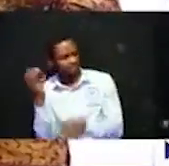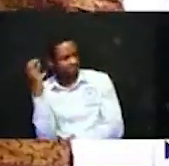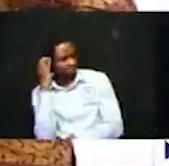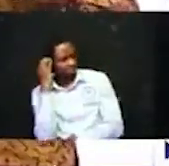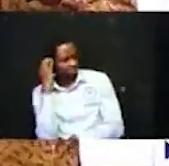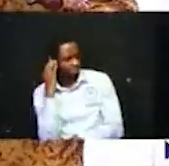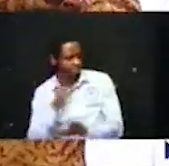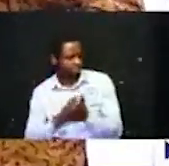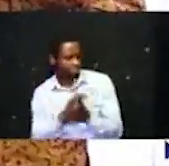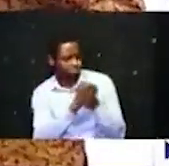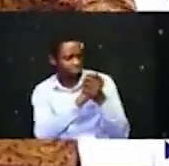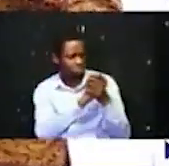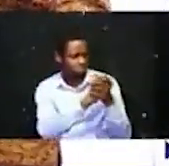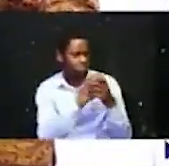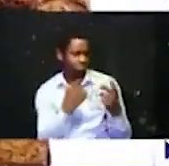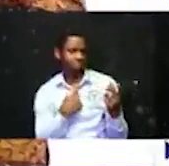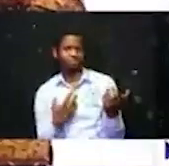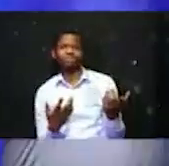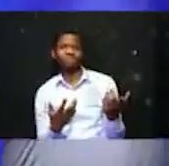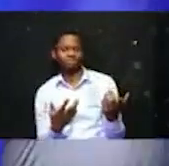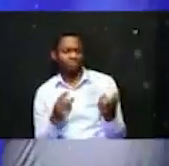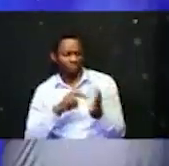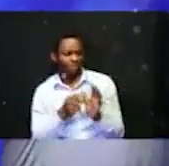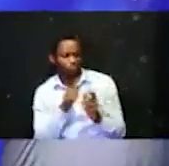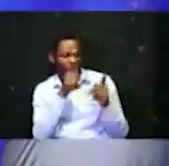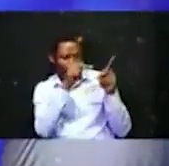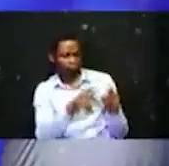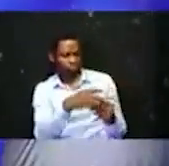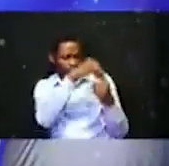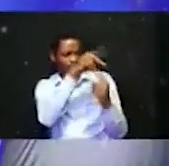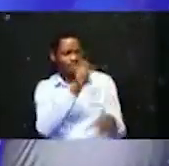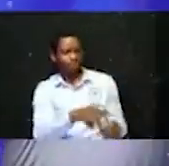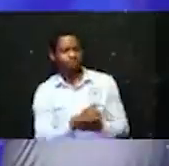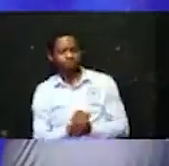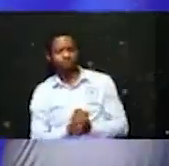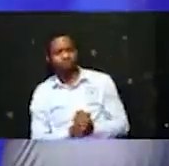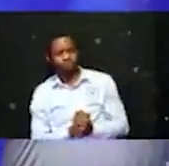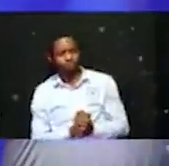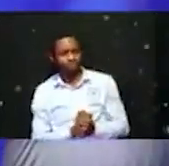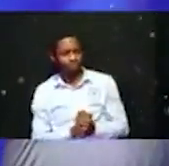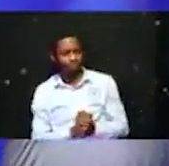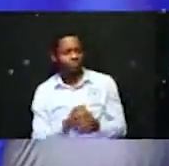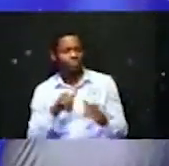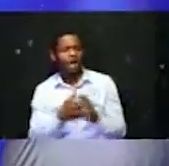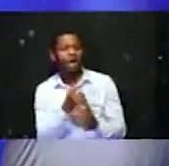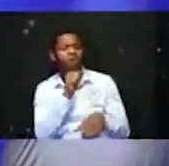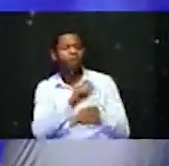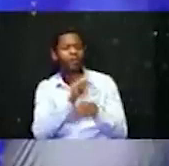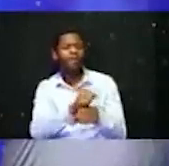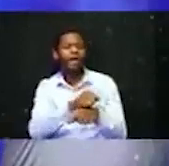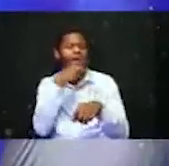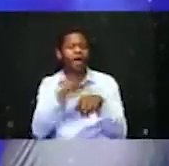he should be a certain man. So how do you invest in your